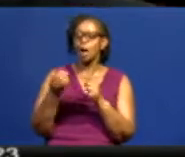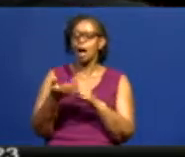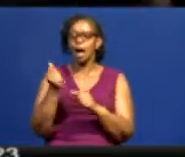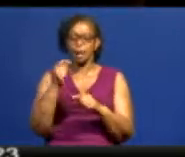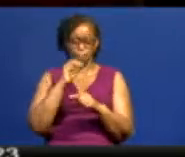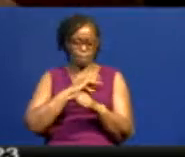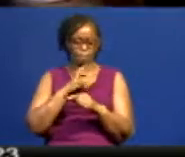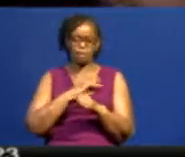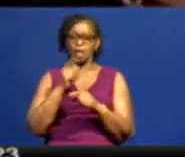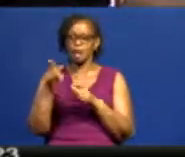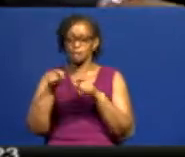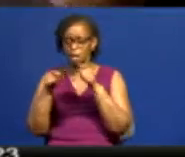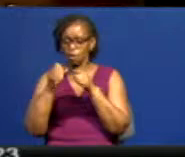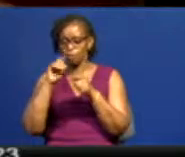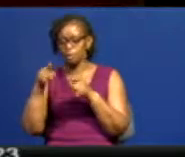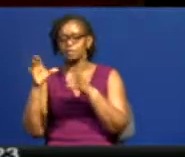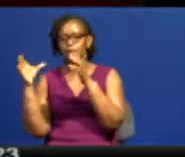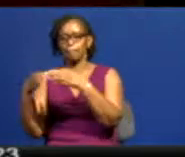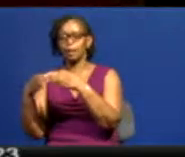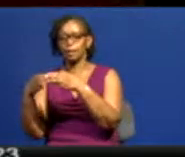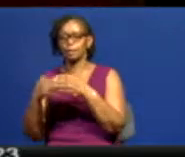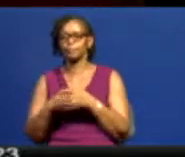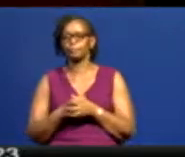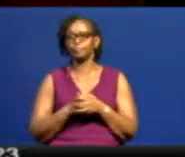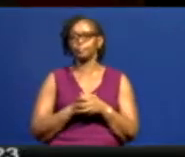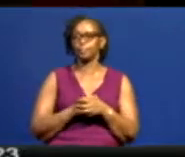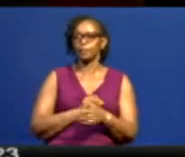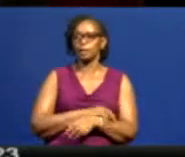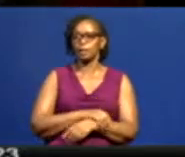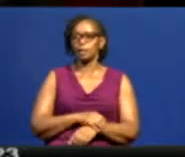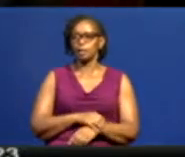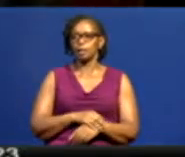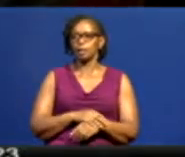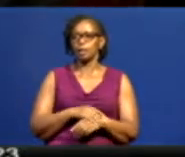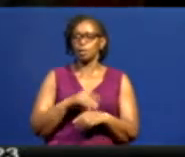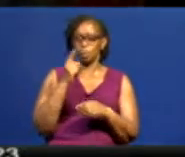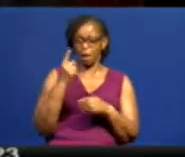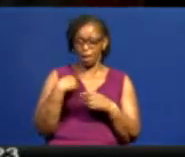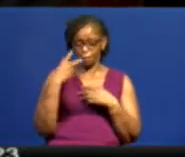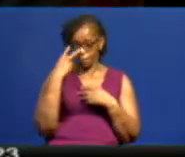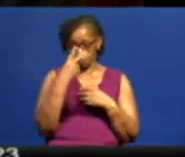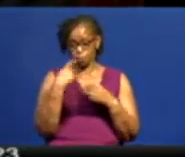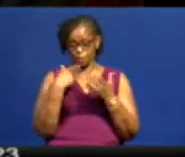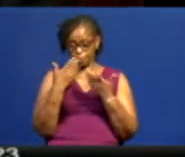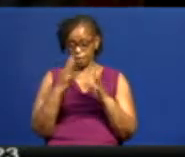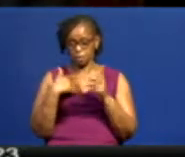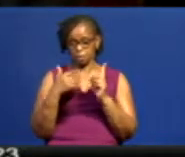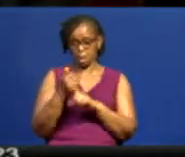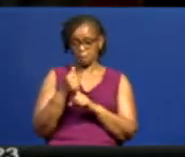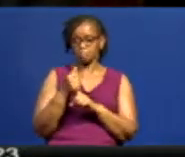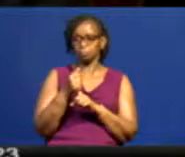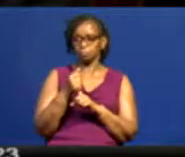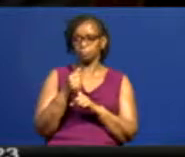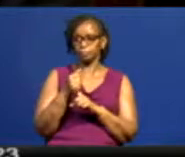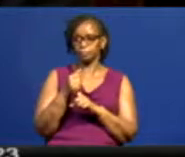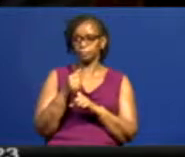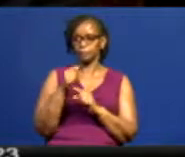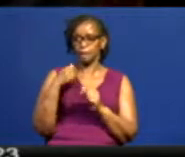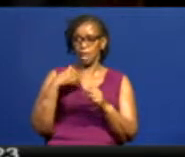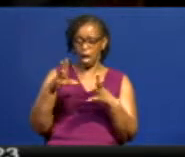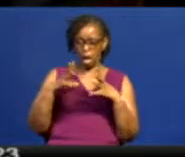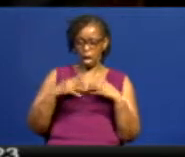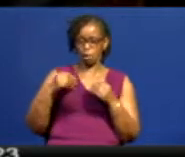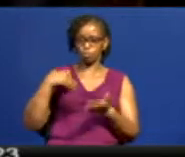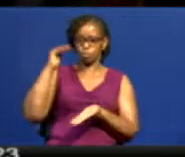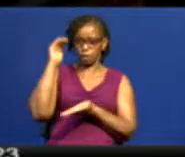that company rather than being employees of the company. That's what I mean. And one of the views we received from the public were, for example, to allow for